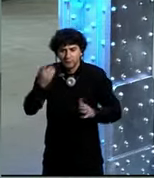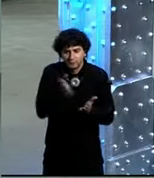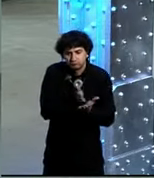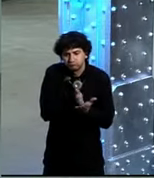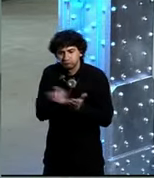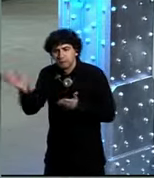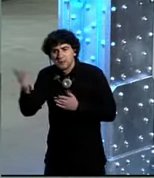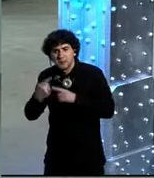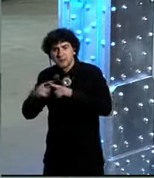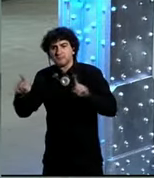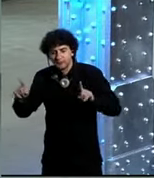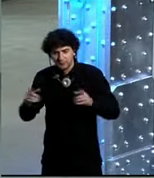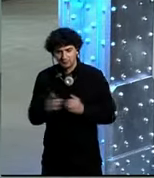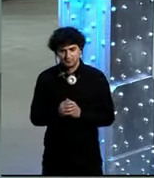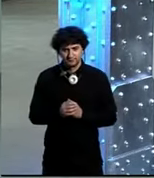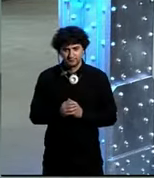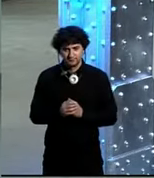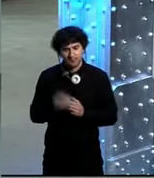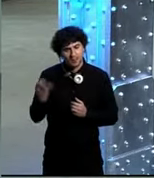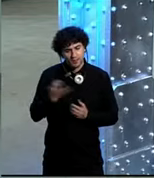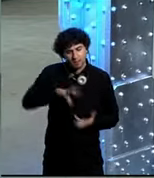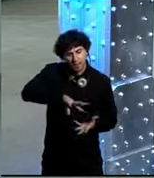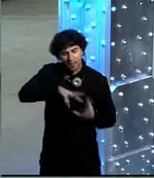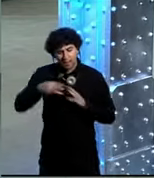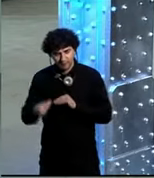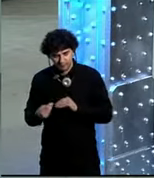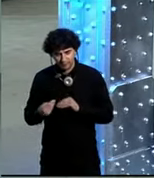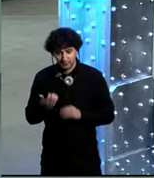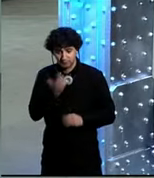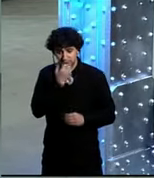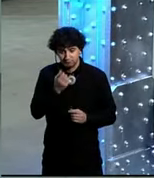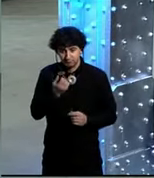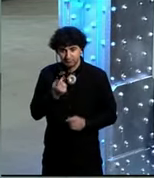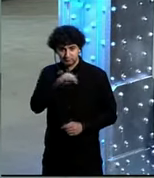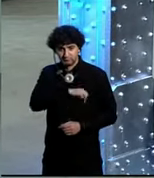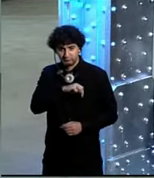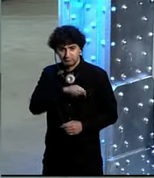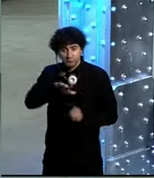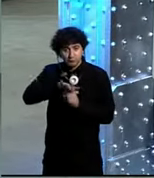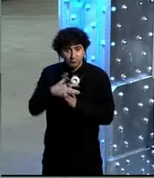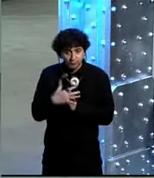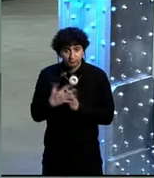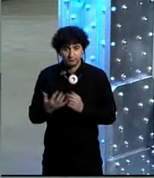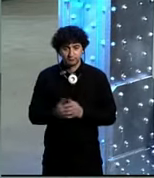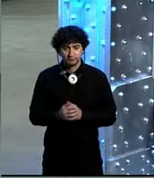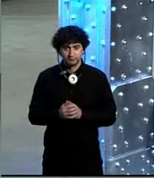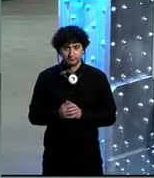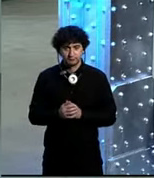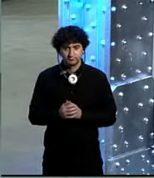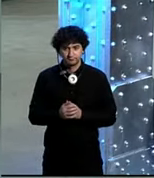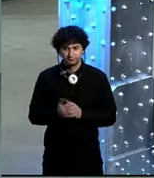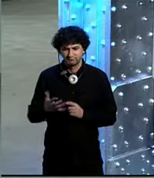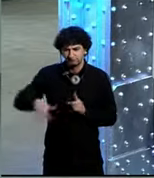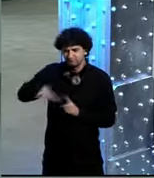We need to adapt to that. If we find ourselves on an unfamiliar path, it's to evaluate the goals